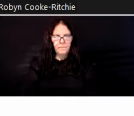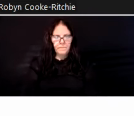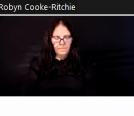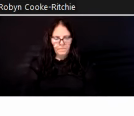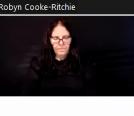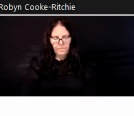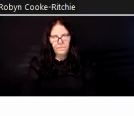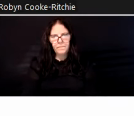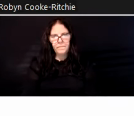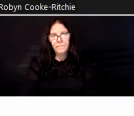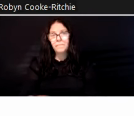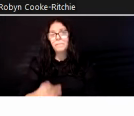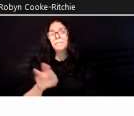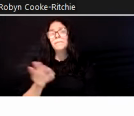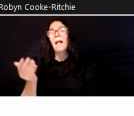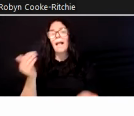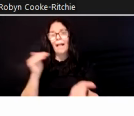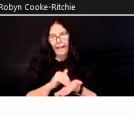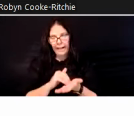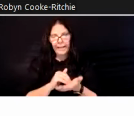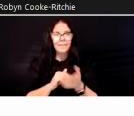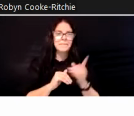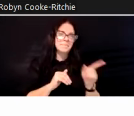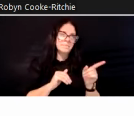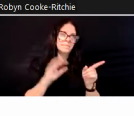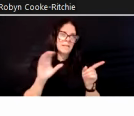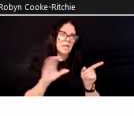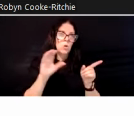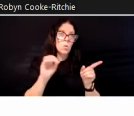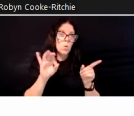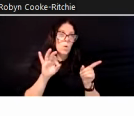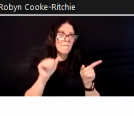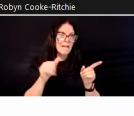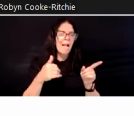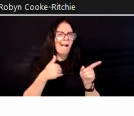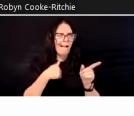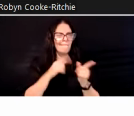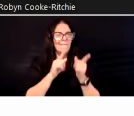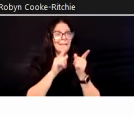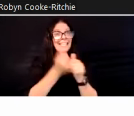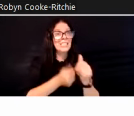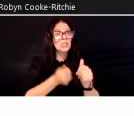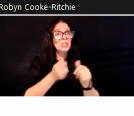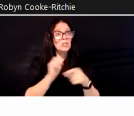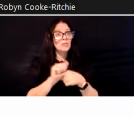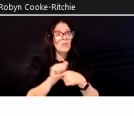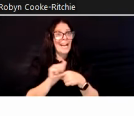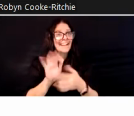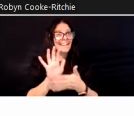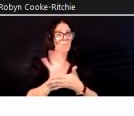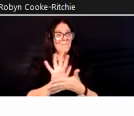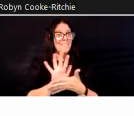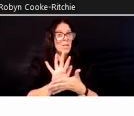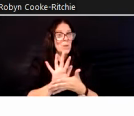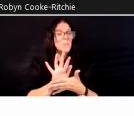And once again, LACOFA has provided translation of those pop-up PD resources for the last several